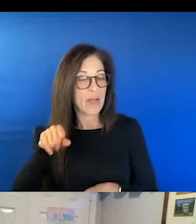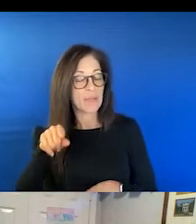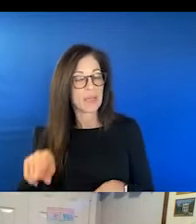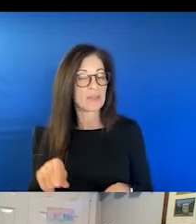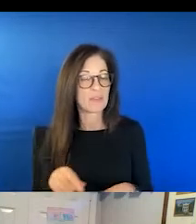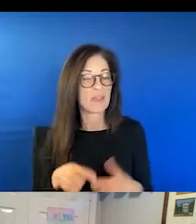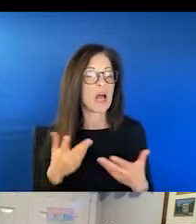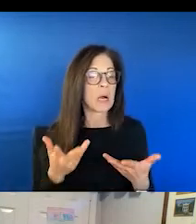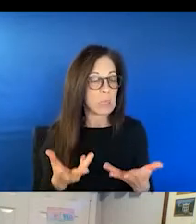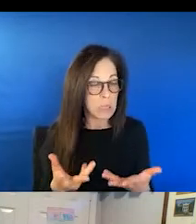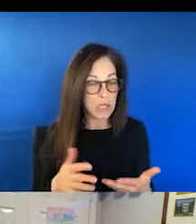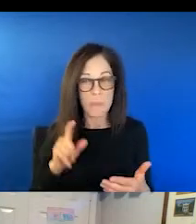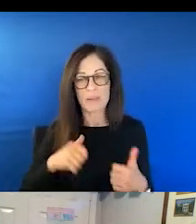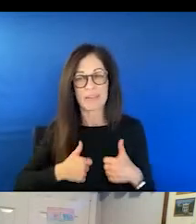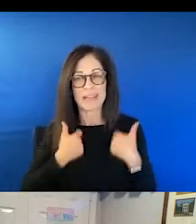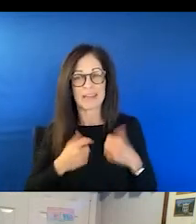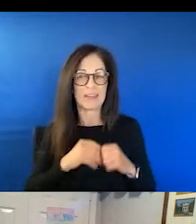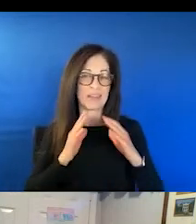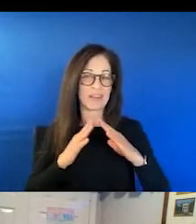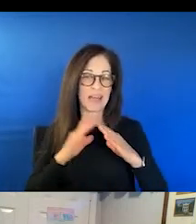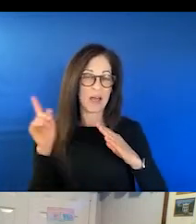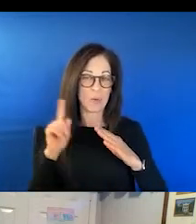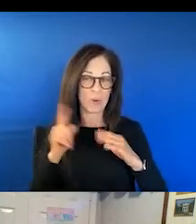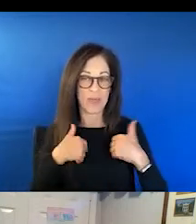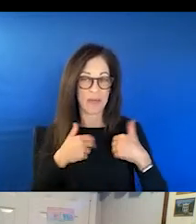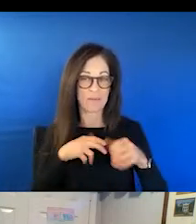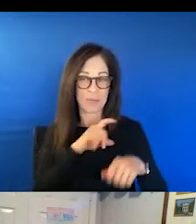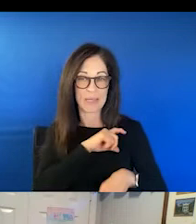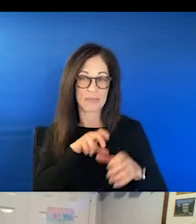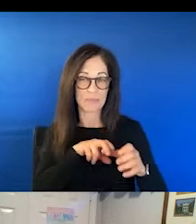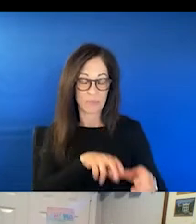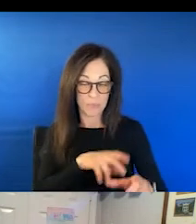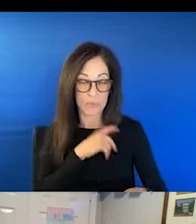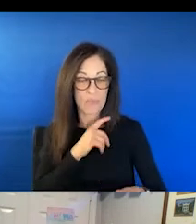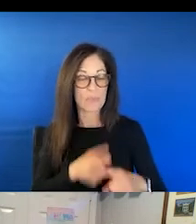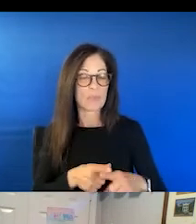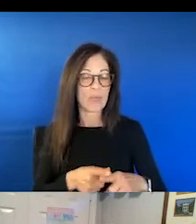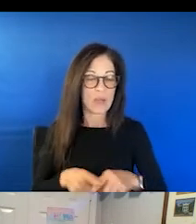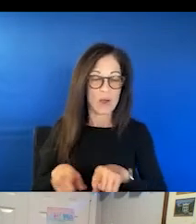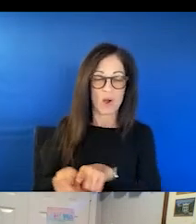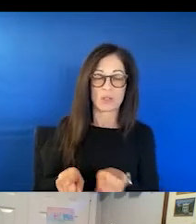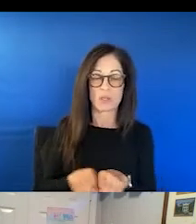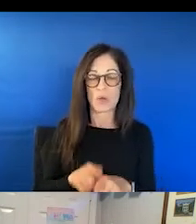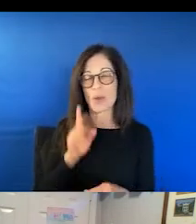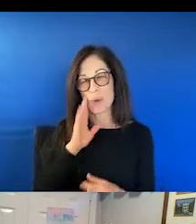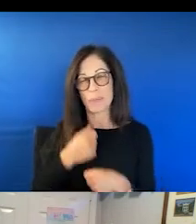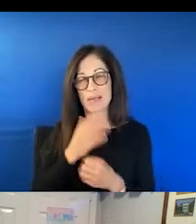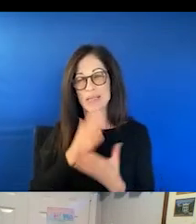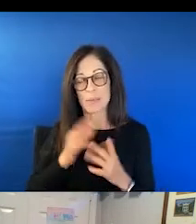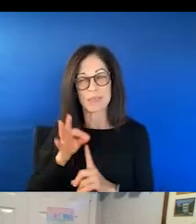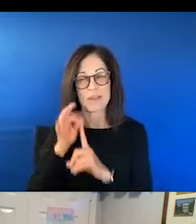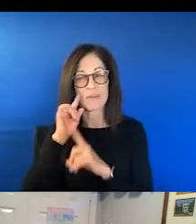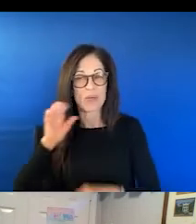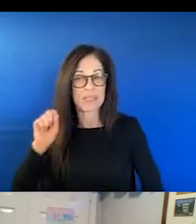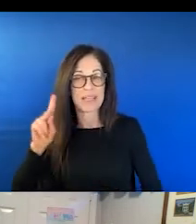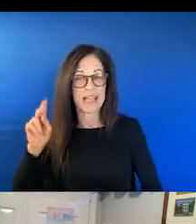required, but they will make exceptions for sometimes for stakeholders. And then some instructions on what to bring and how to do that, and understand